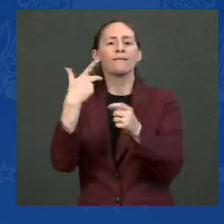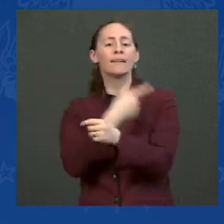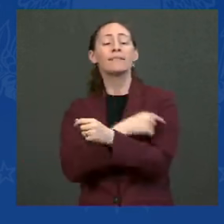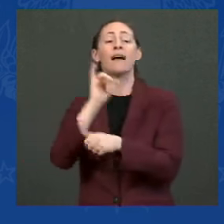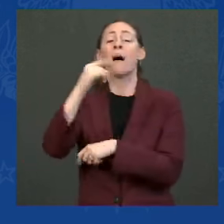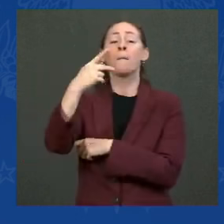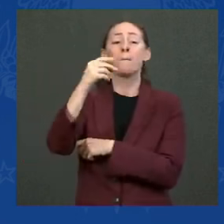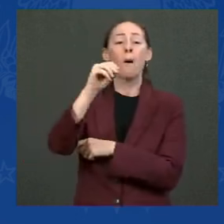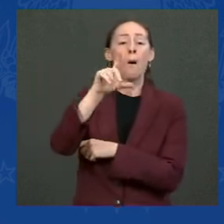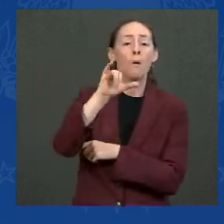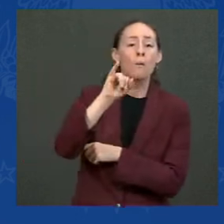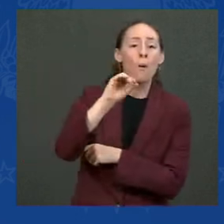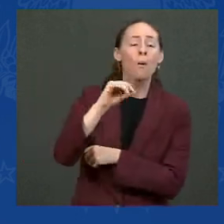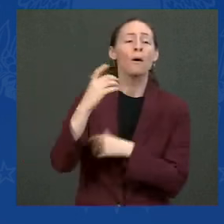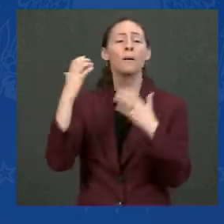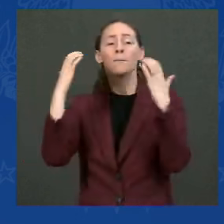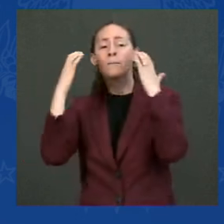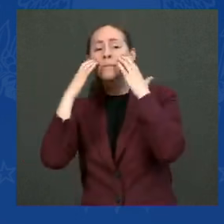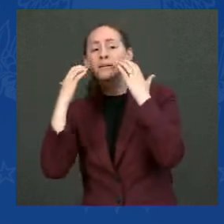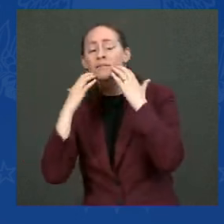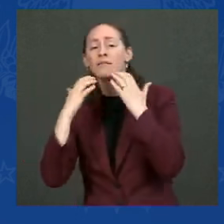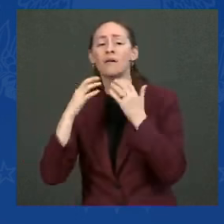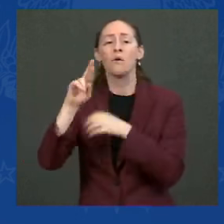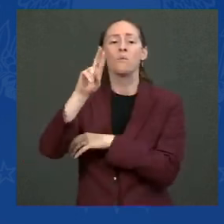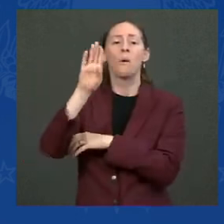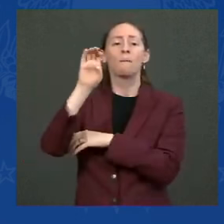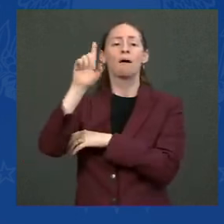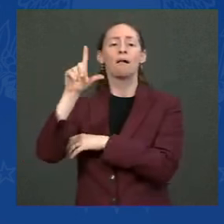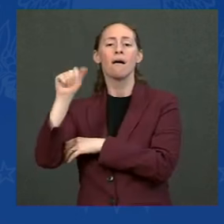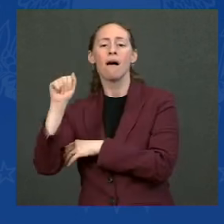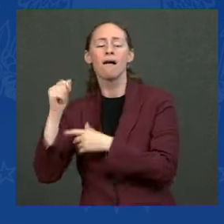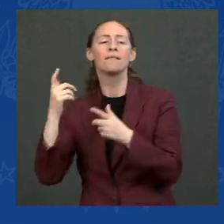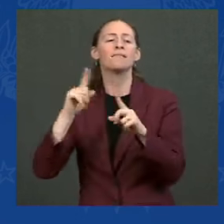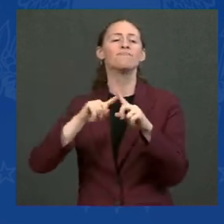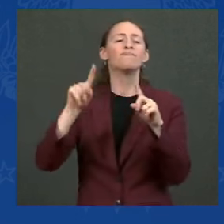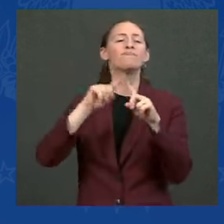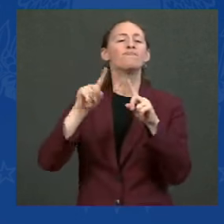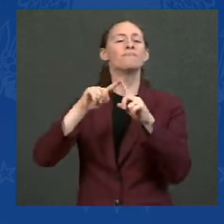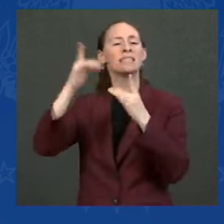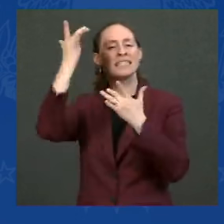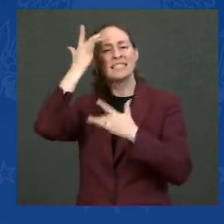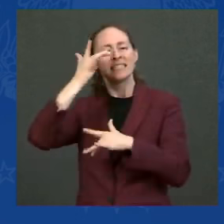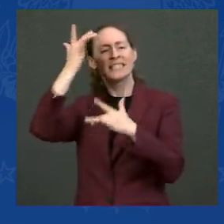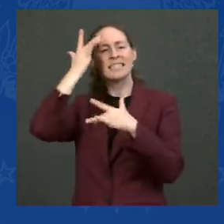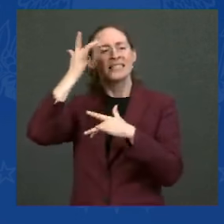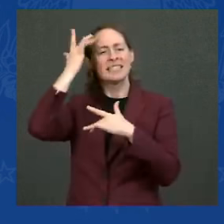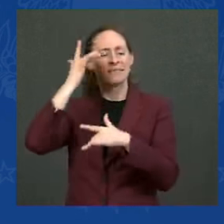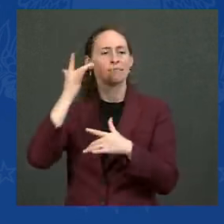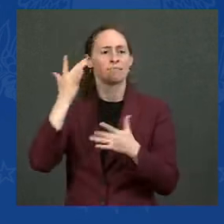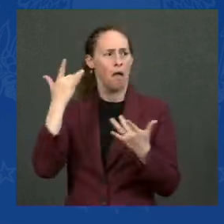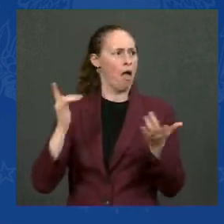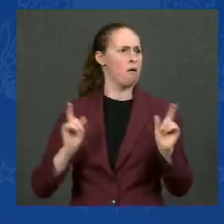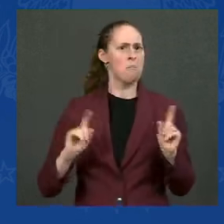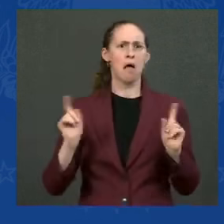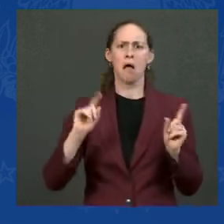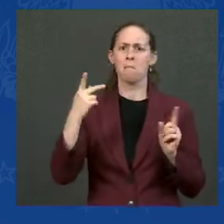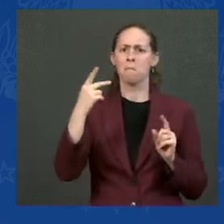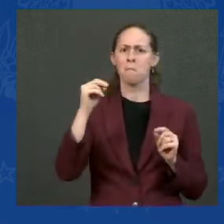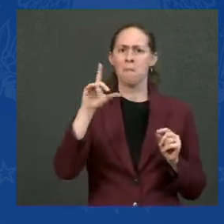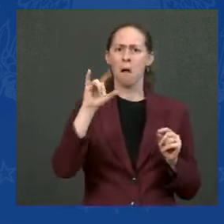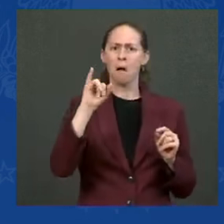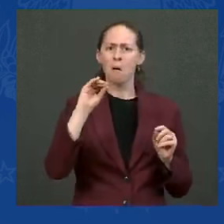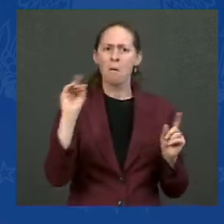to mumps to rubella. And the reason most people in America don't worry about polio, measles, mumps,